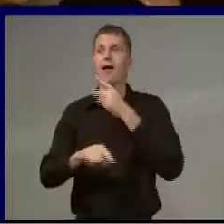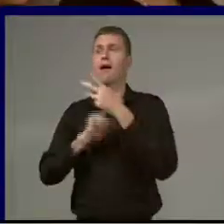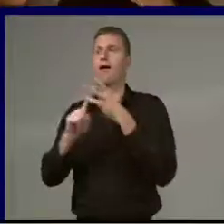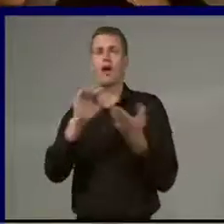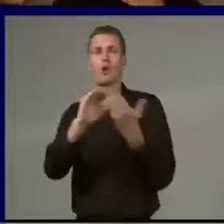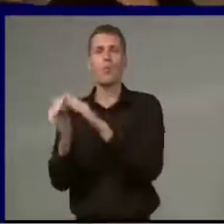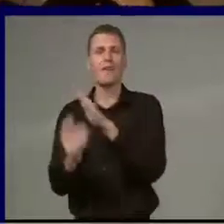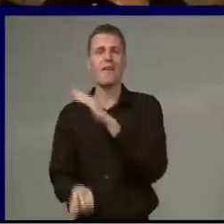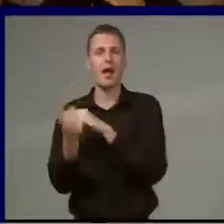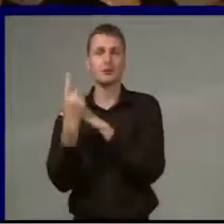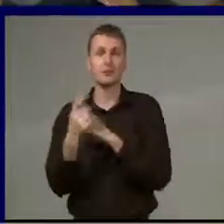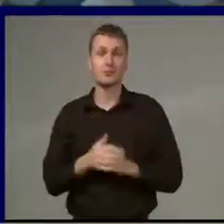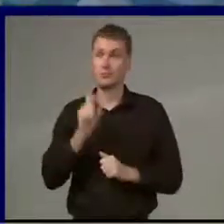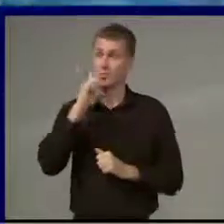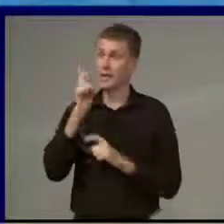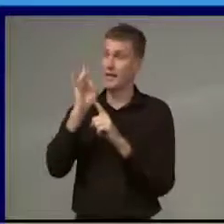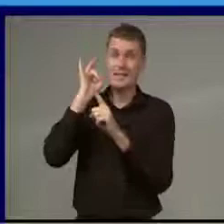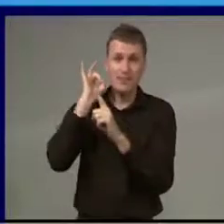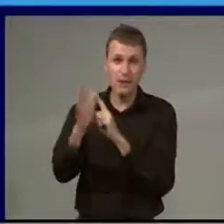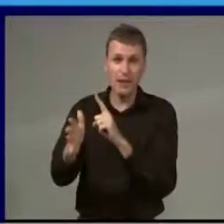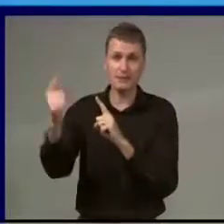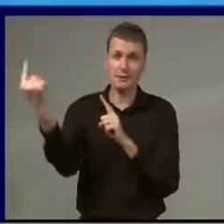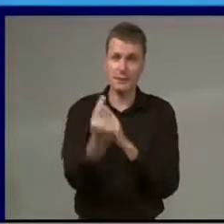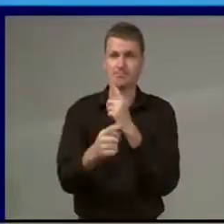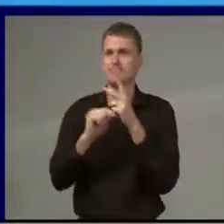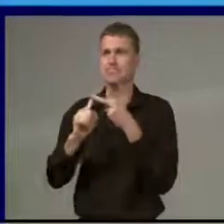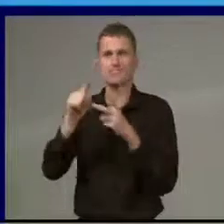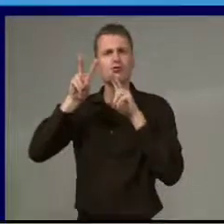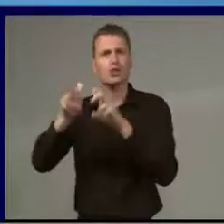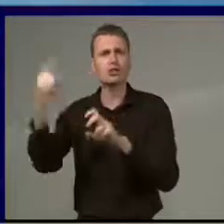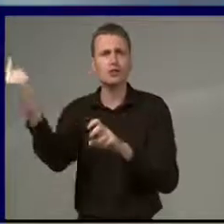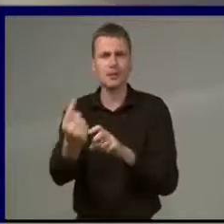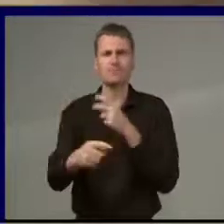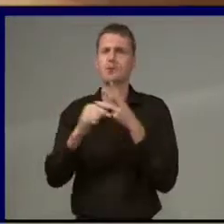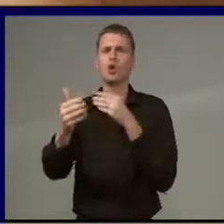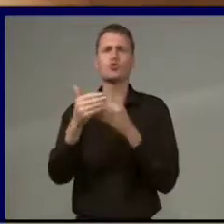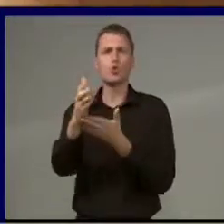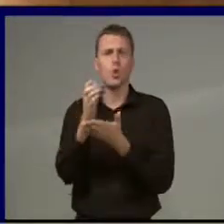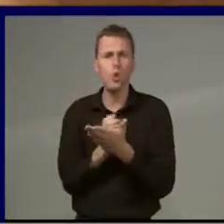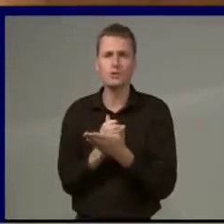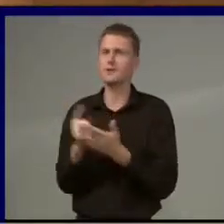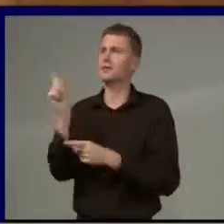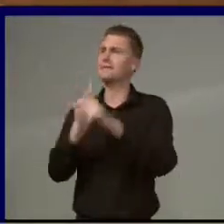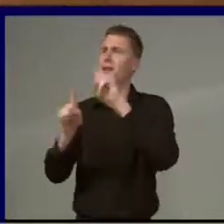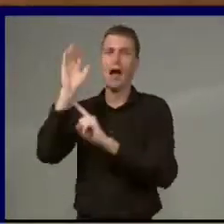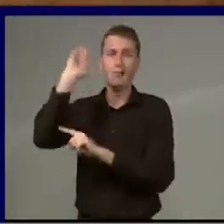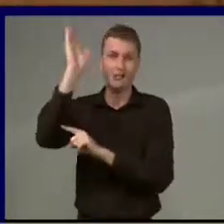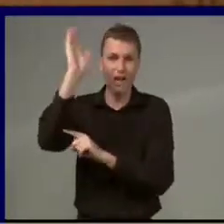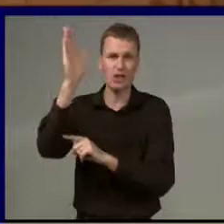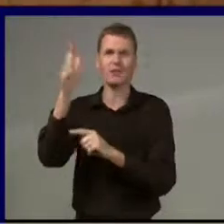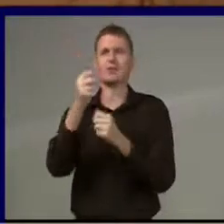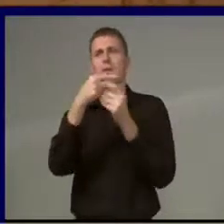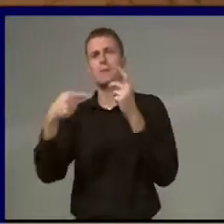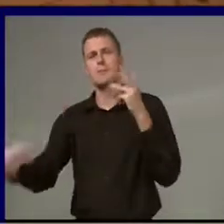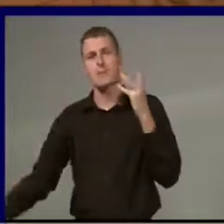have visiting specialists and scholars. There'll be short courses, there'll be seminars, presentations and talks, and it'll be an opportunity